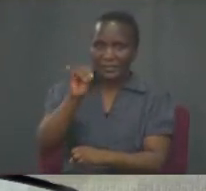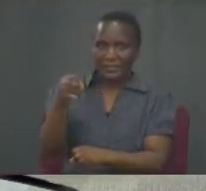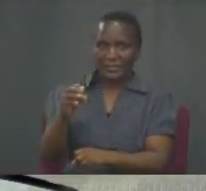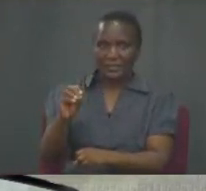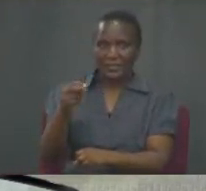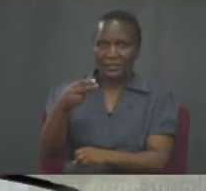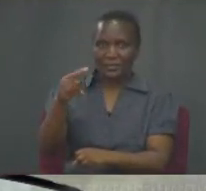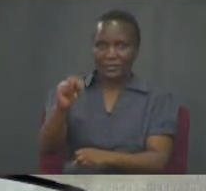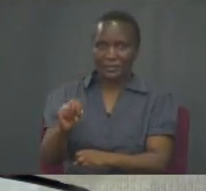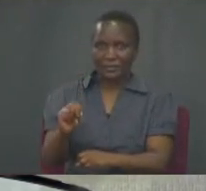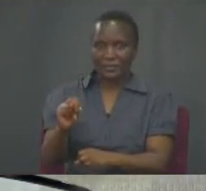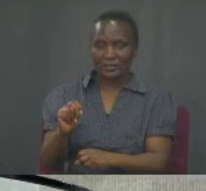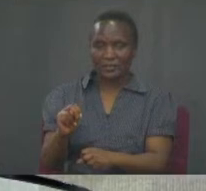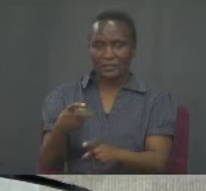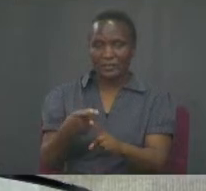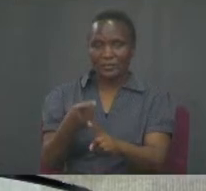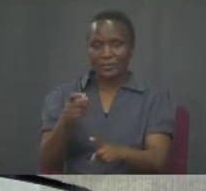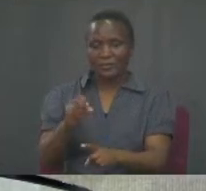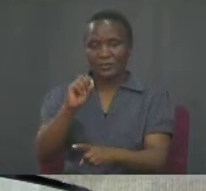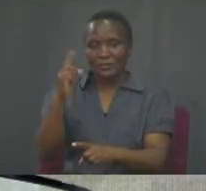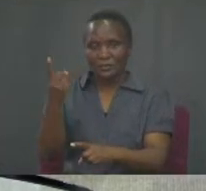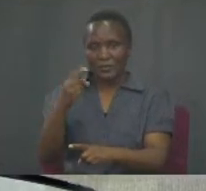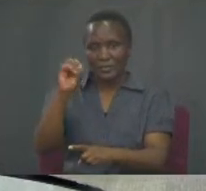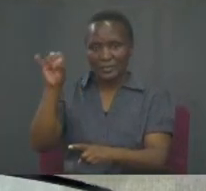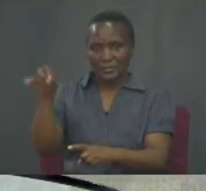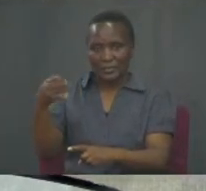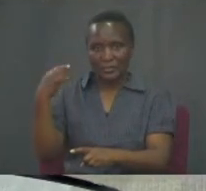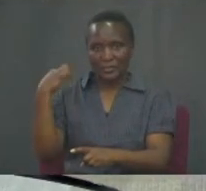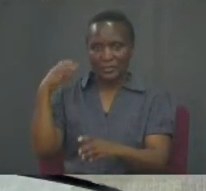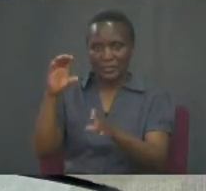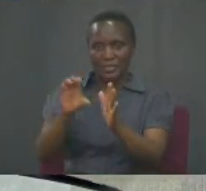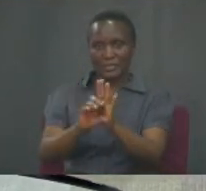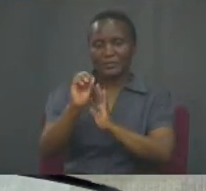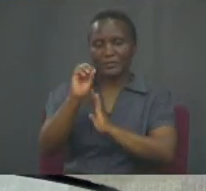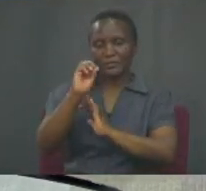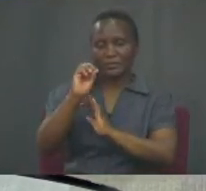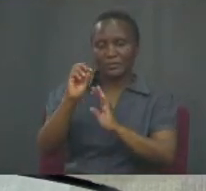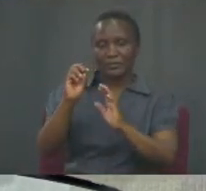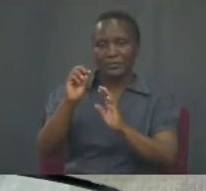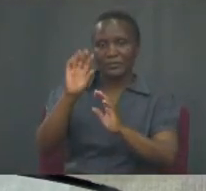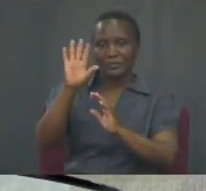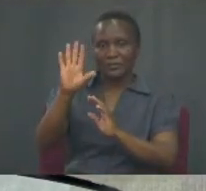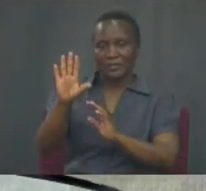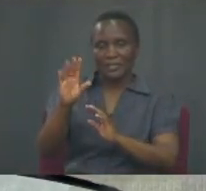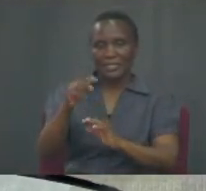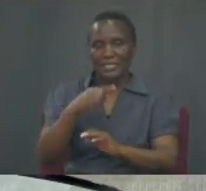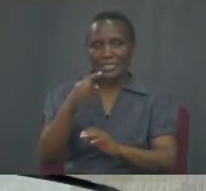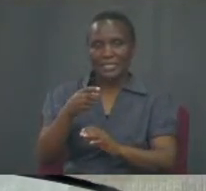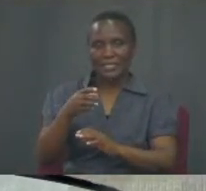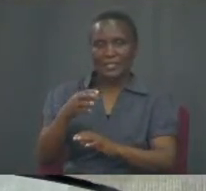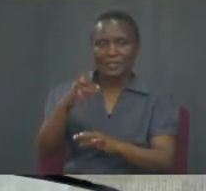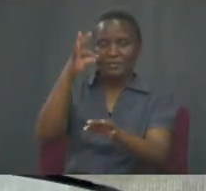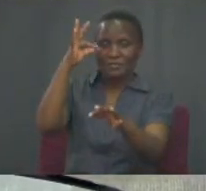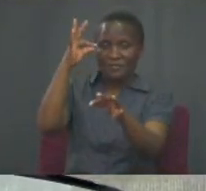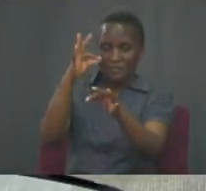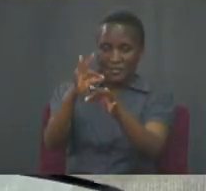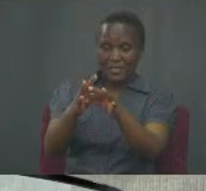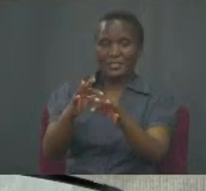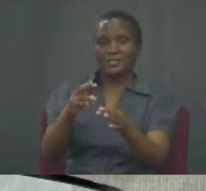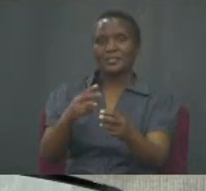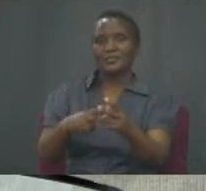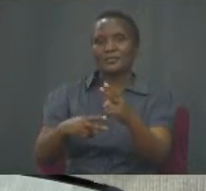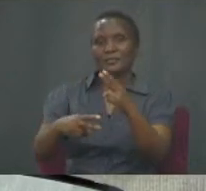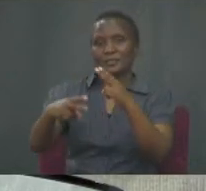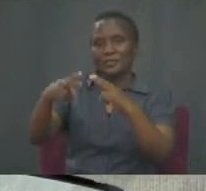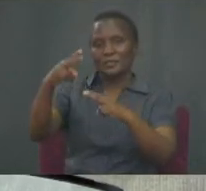taken from the book of 1 John chapter 5, faith is the victory. That's all God is asking for from you.